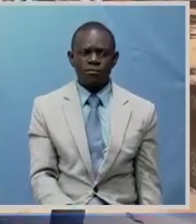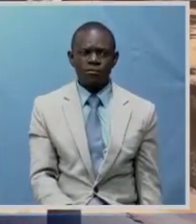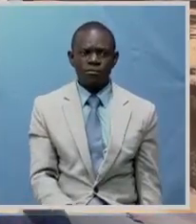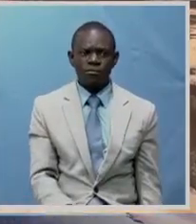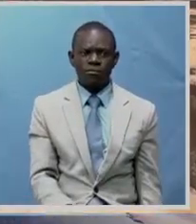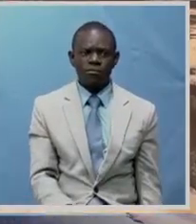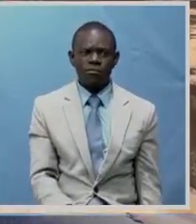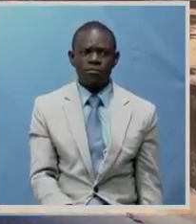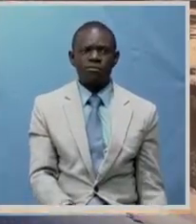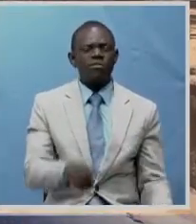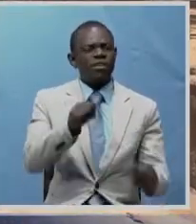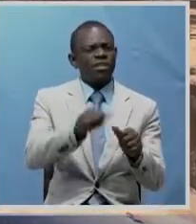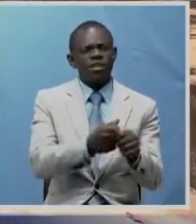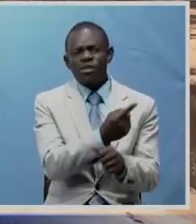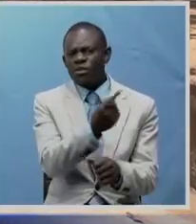everyone.